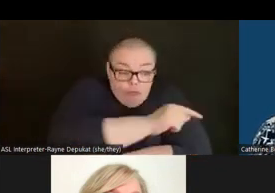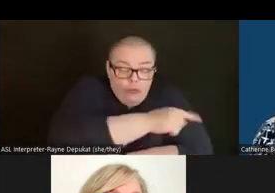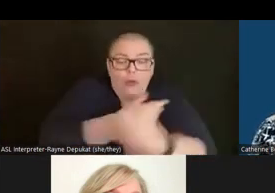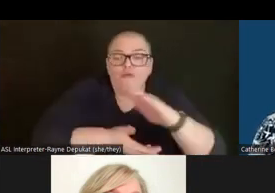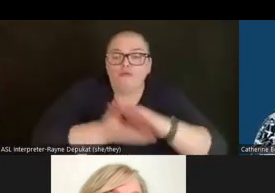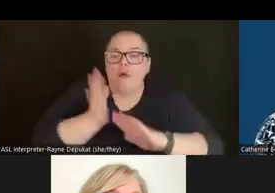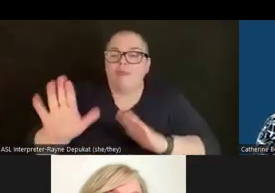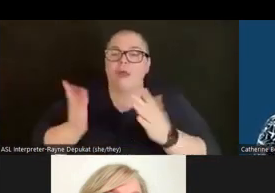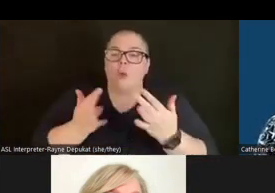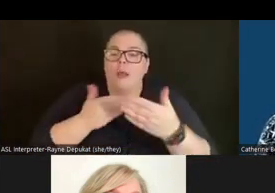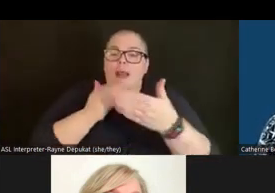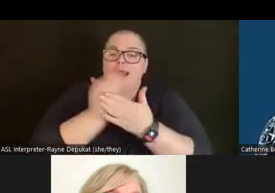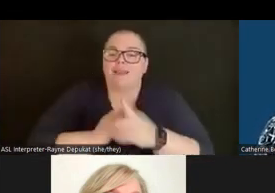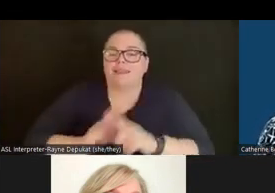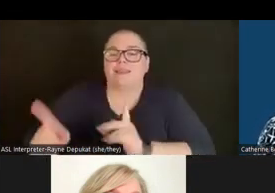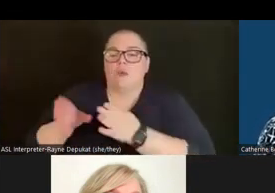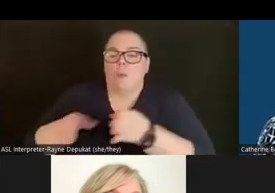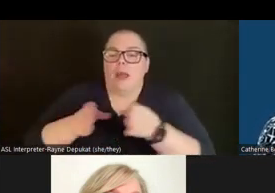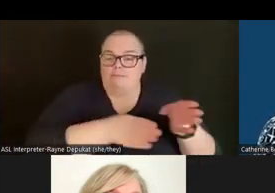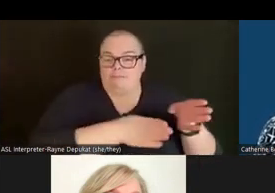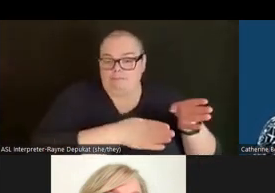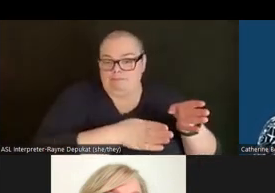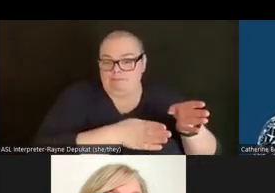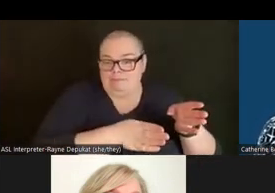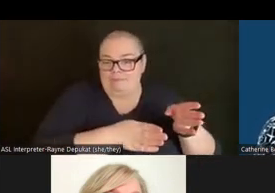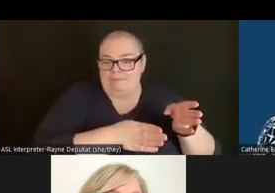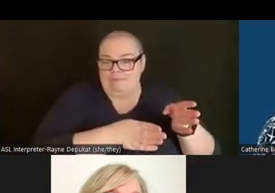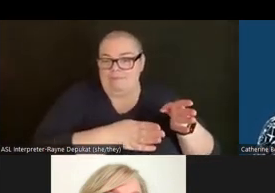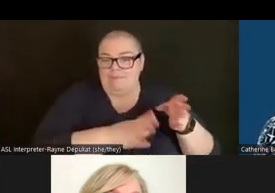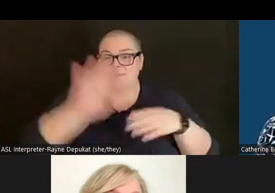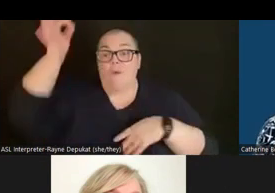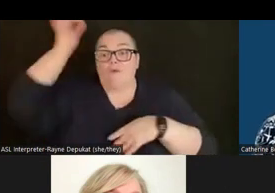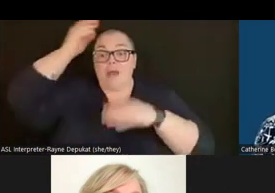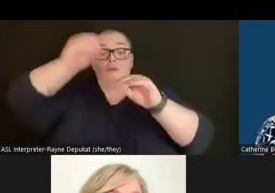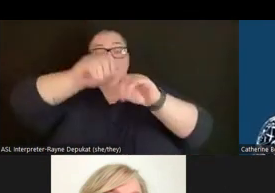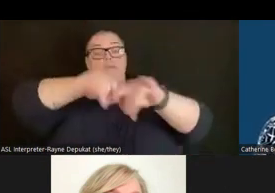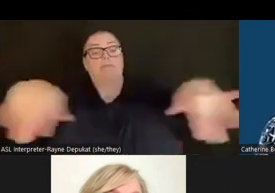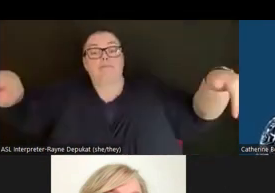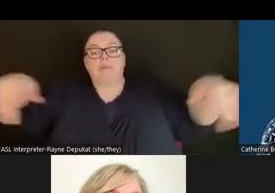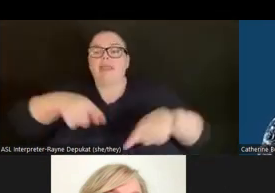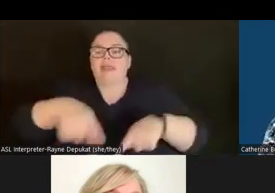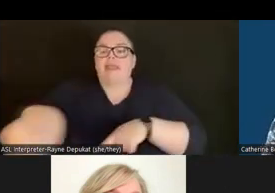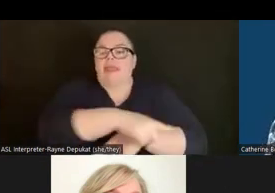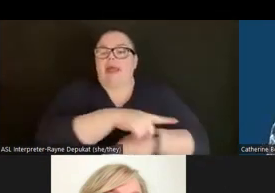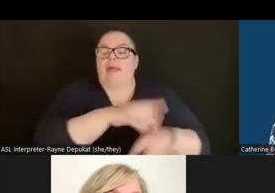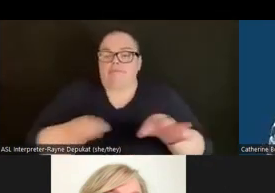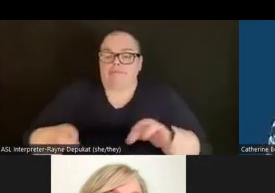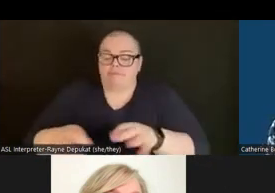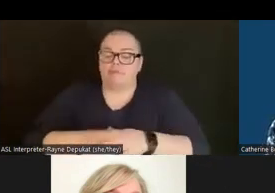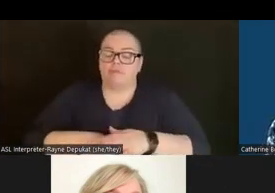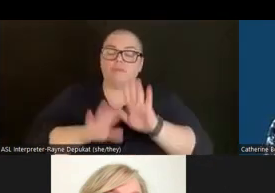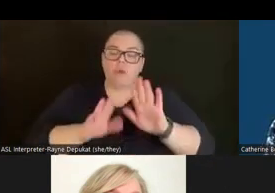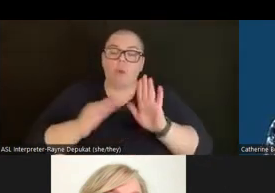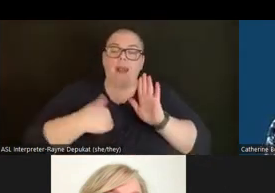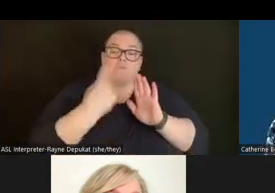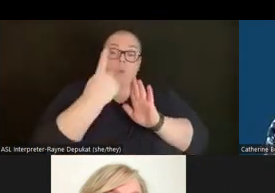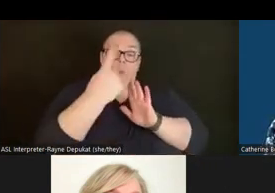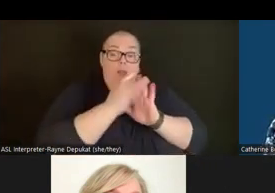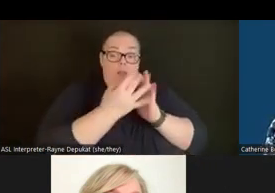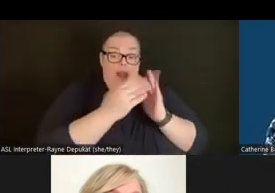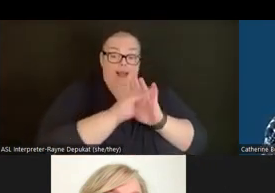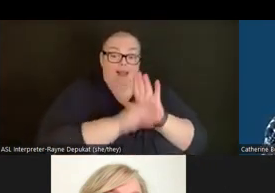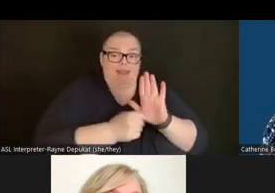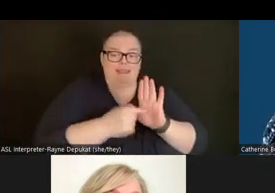So there are two major lists people should get on. One of them is what's called the centralized waiting